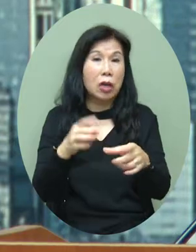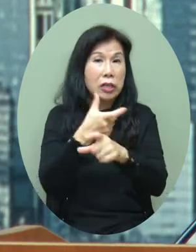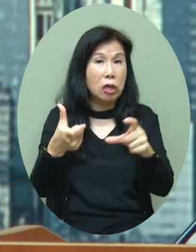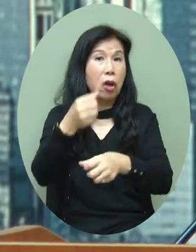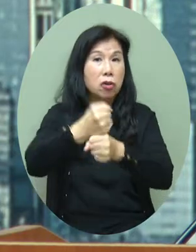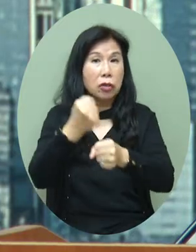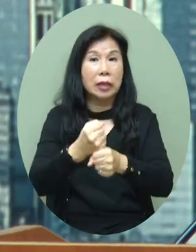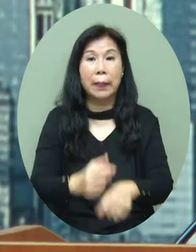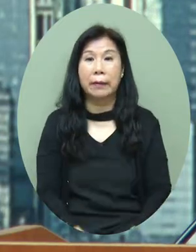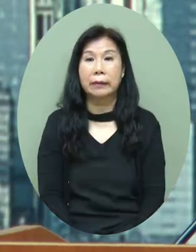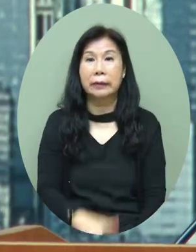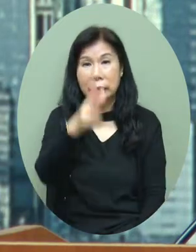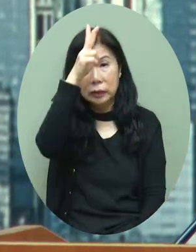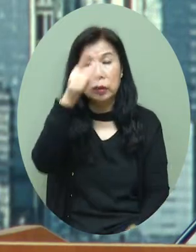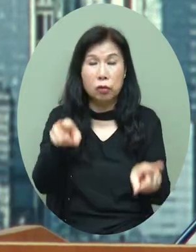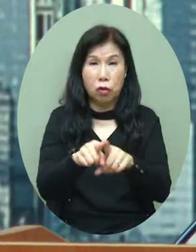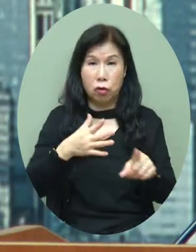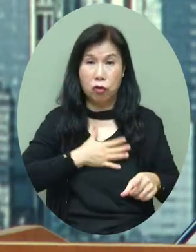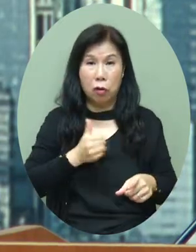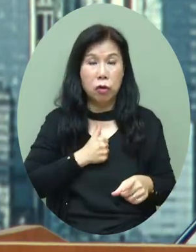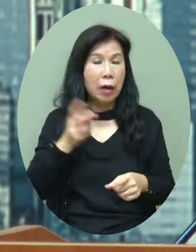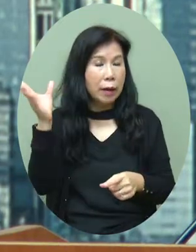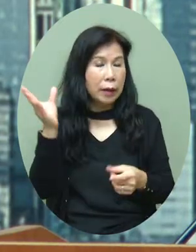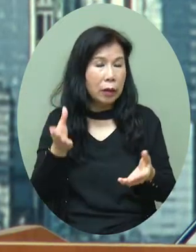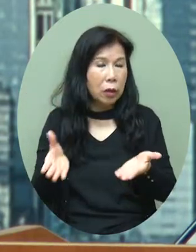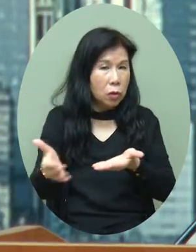the government's fiscal position, civil service morale,